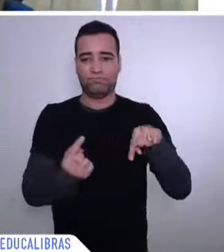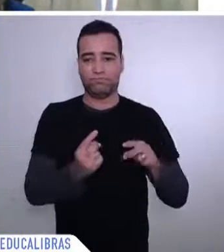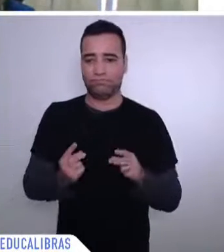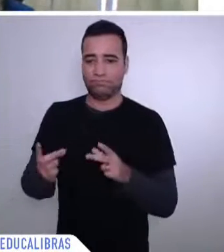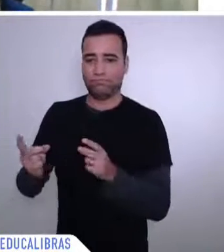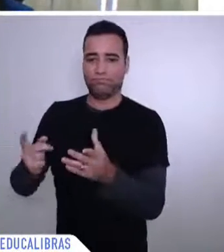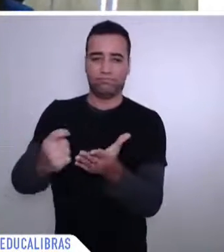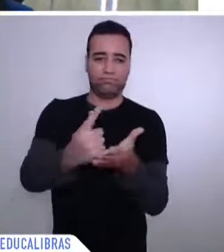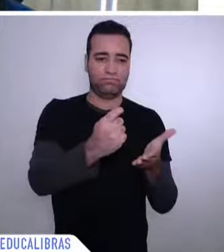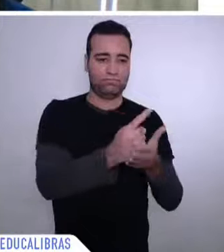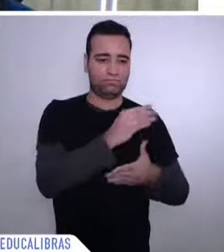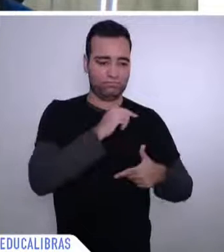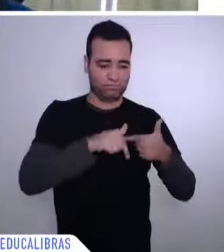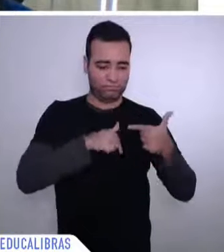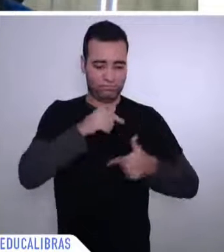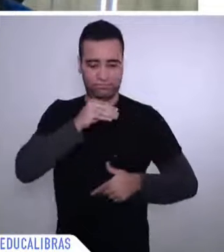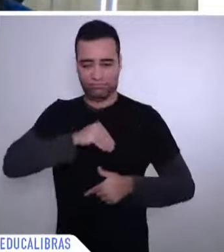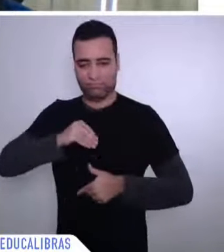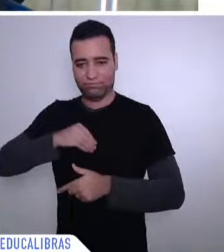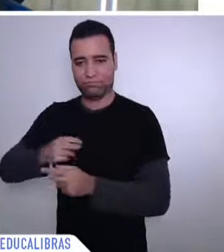virtuous cycle.